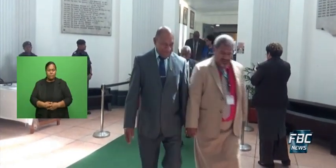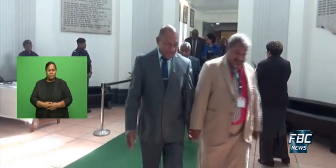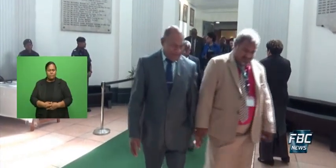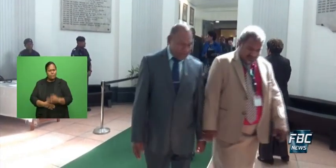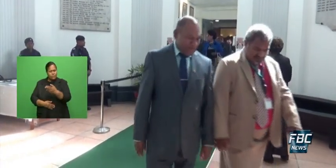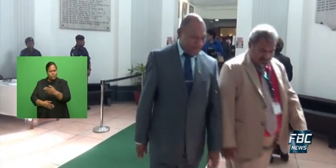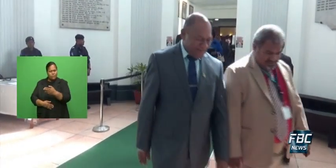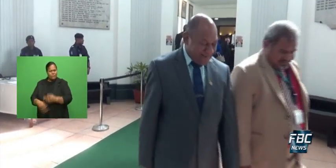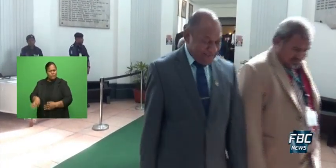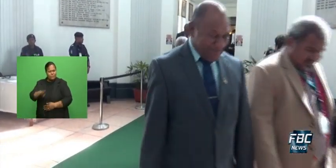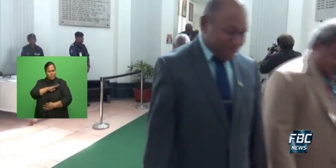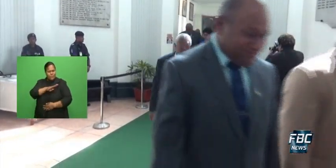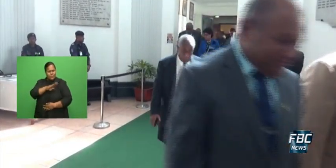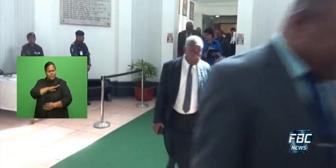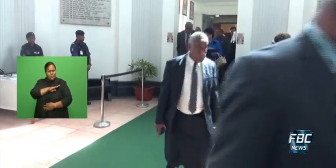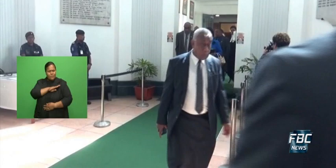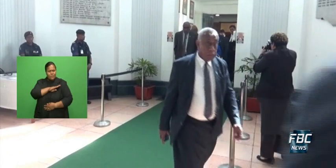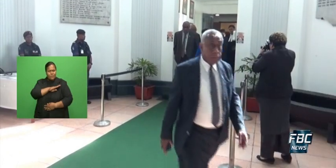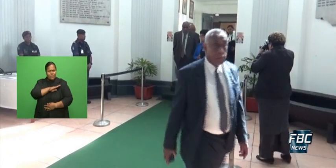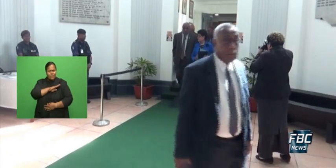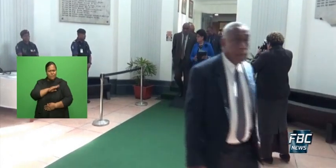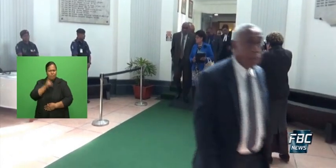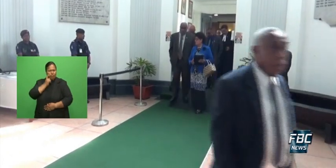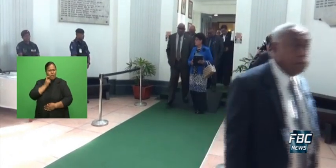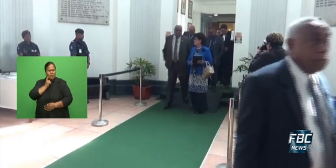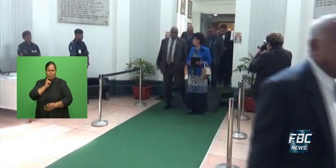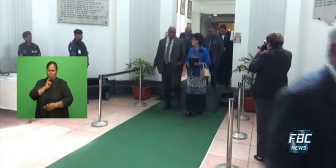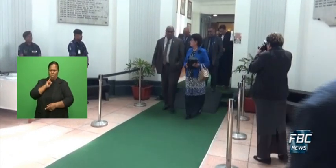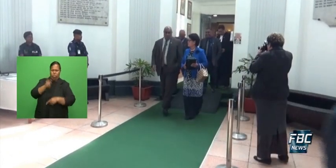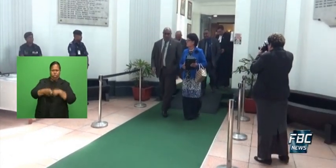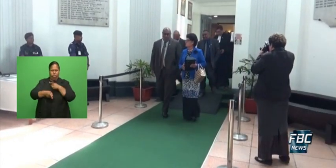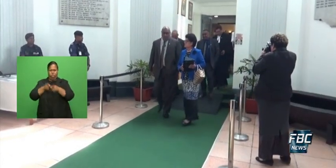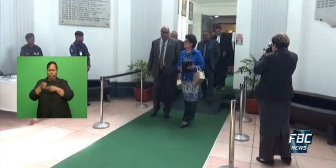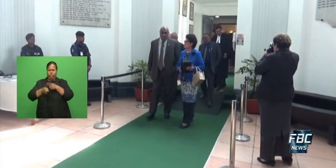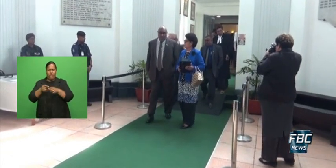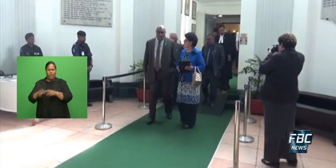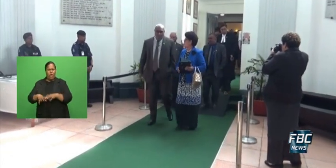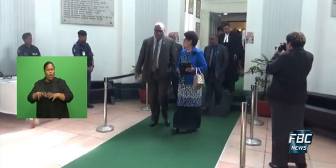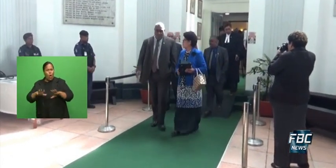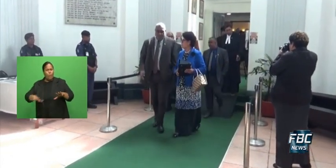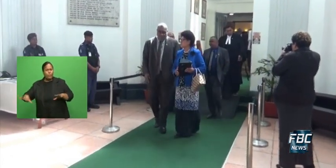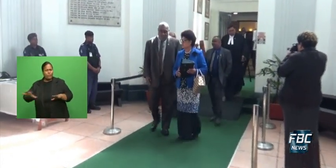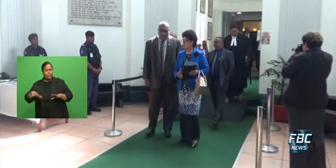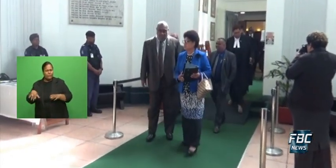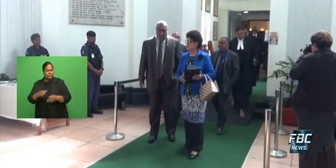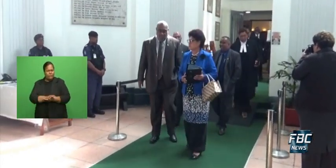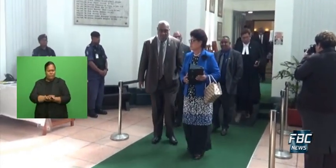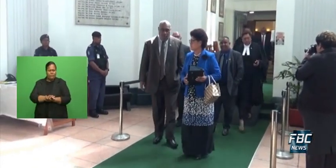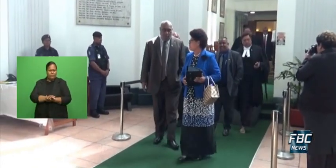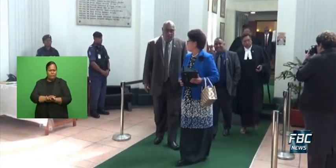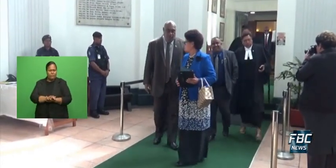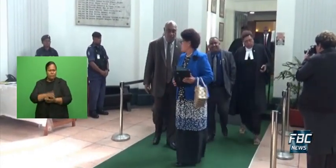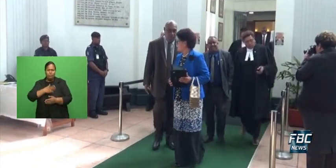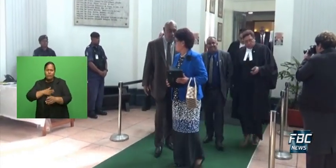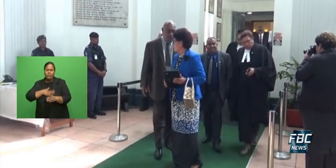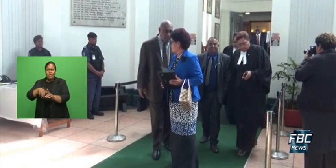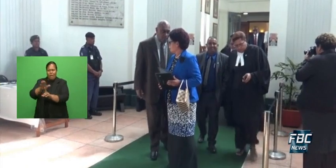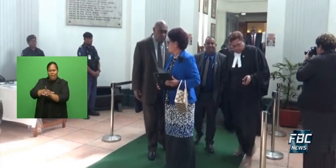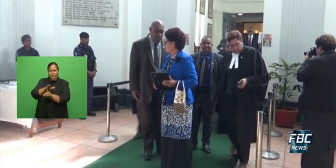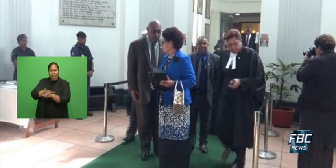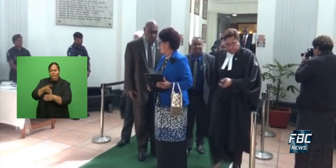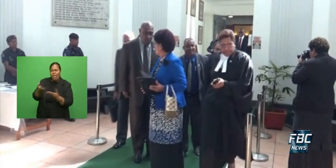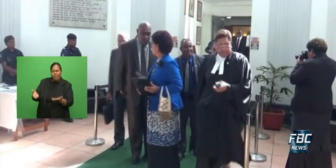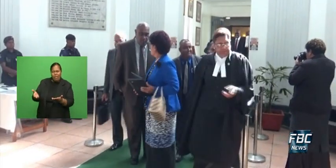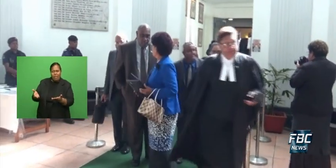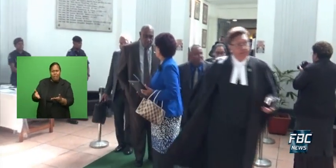trying to be so obsequious to the opposition, that means smarmy, so eager to roll over and please, so